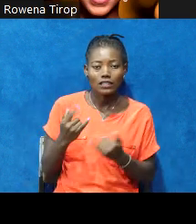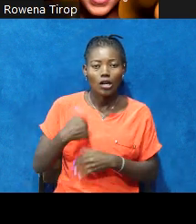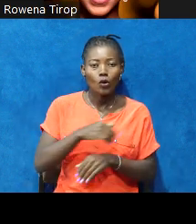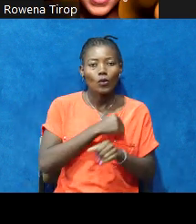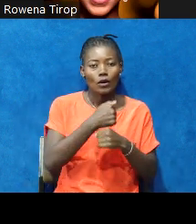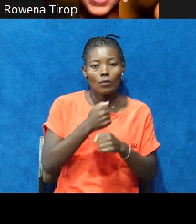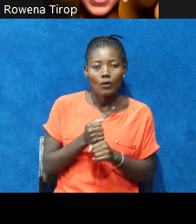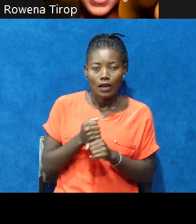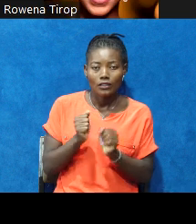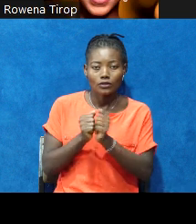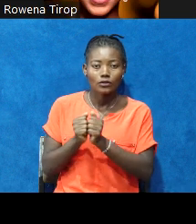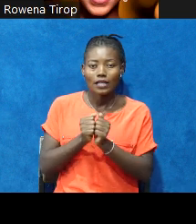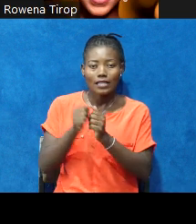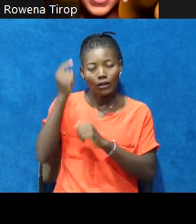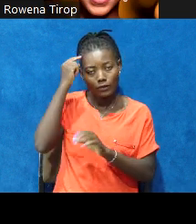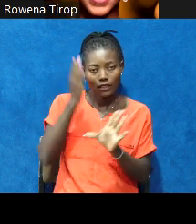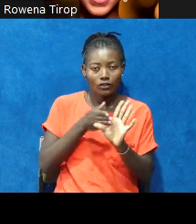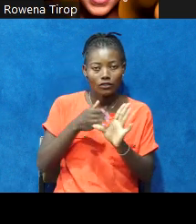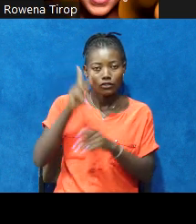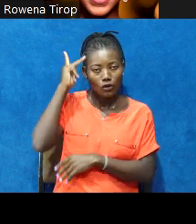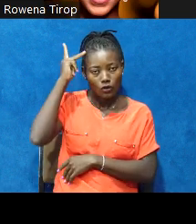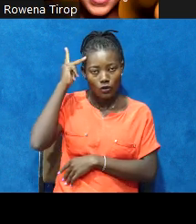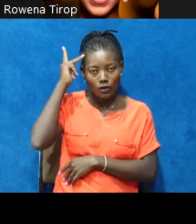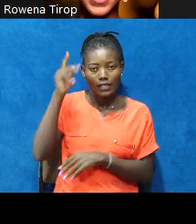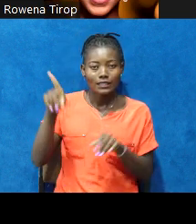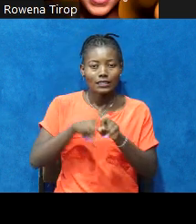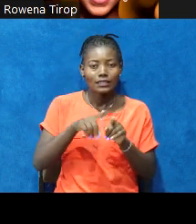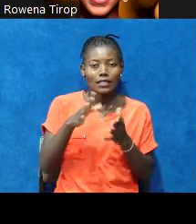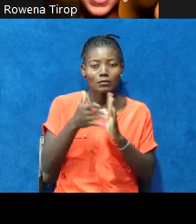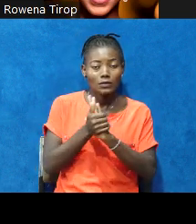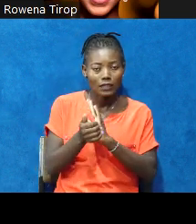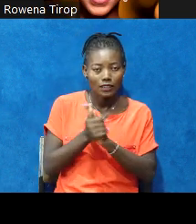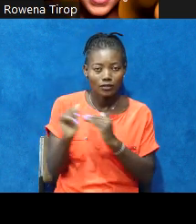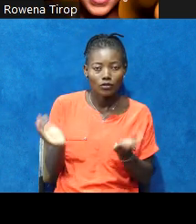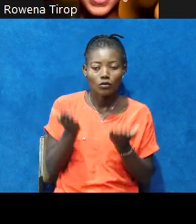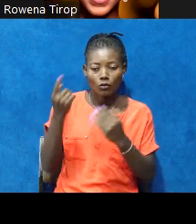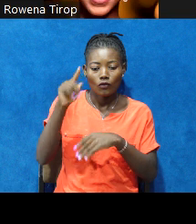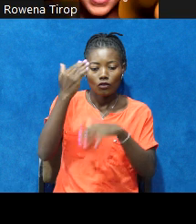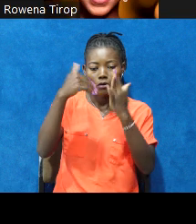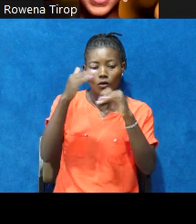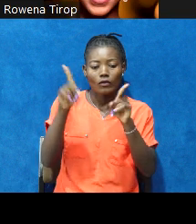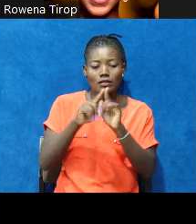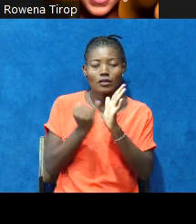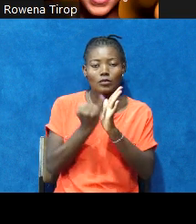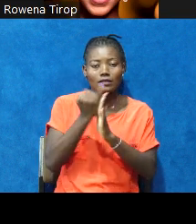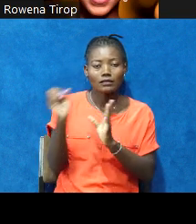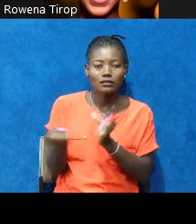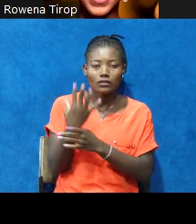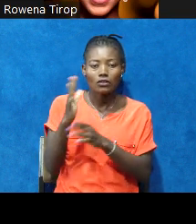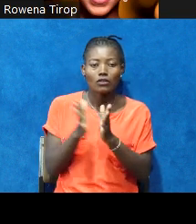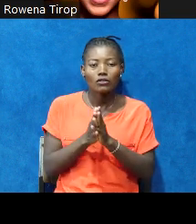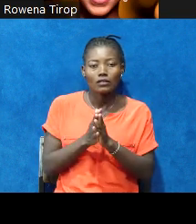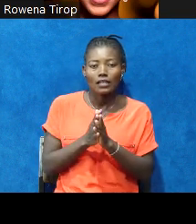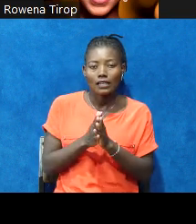with psychological knowledge and skill to enhance your performance, optimizing it, increasing growth, and overcoming